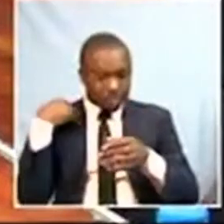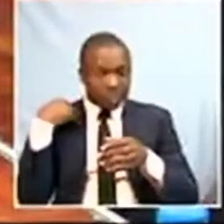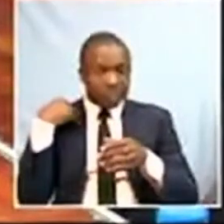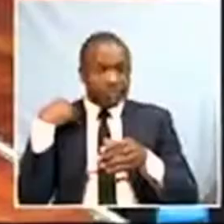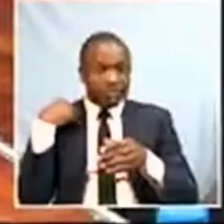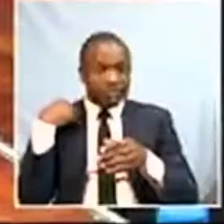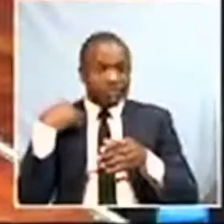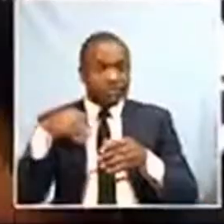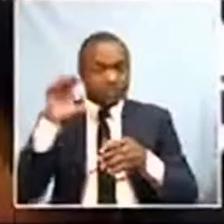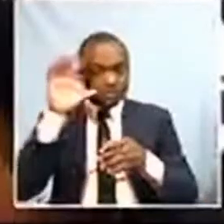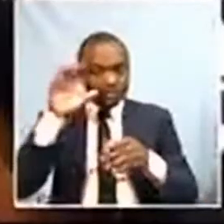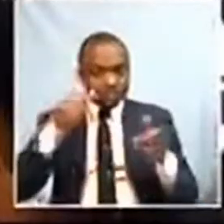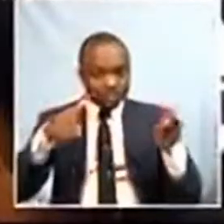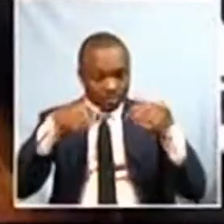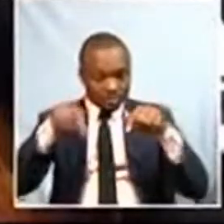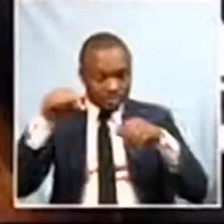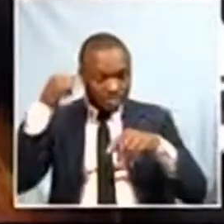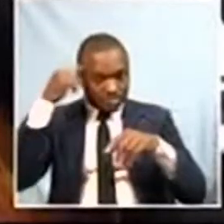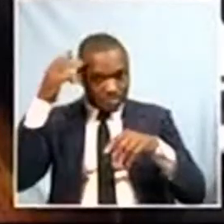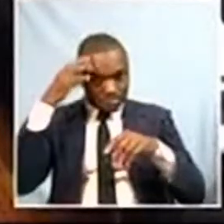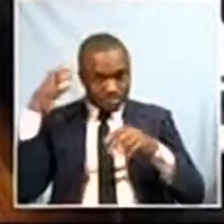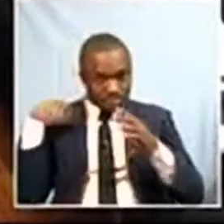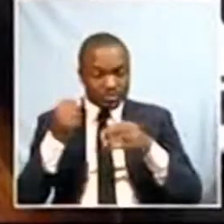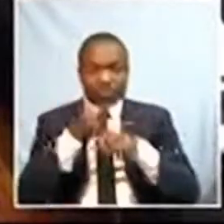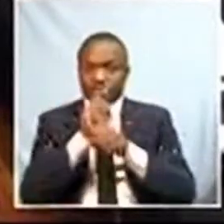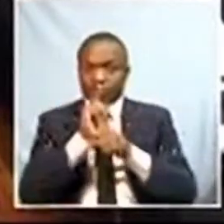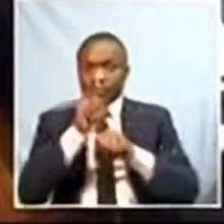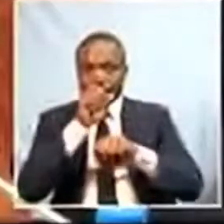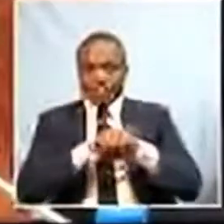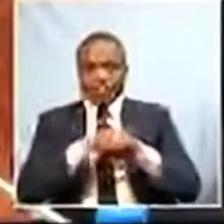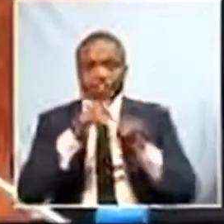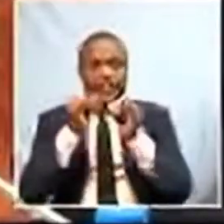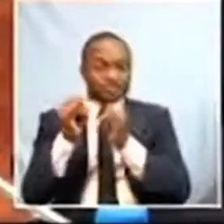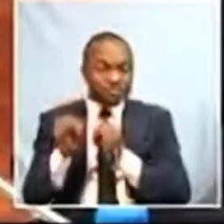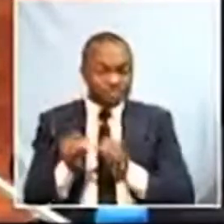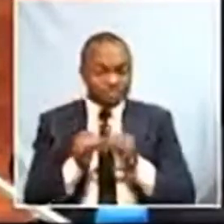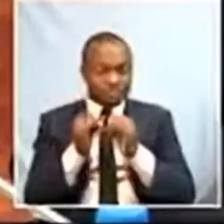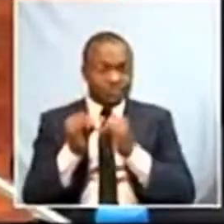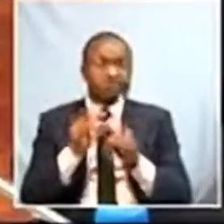Local Government Officer to ensure timely implementation of projects.